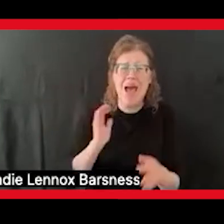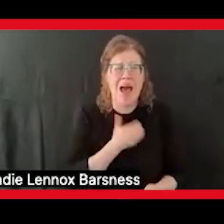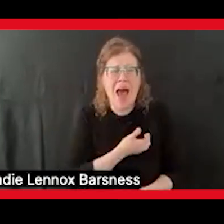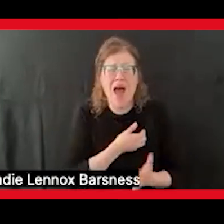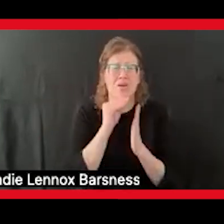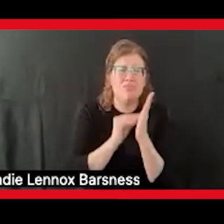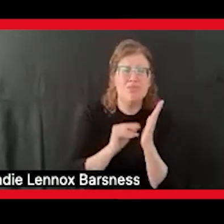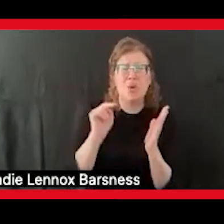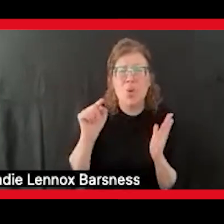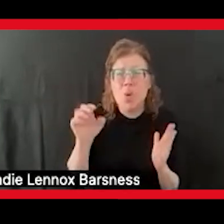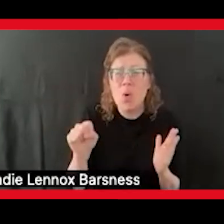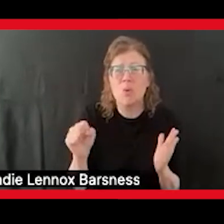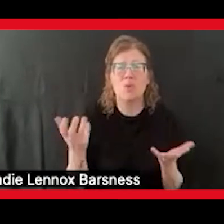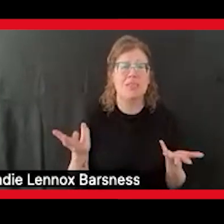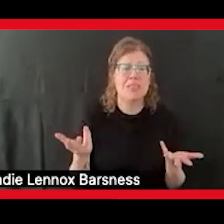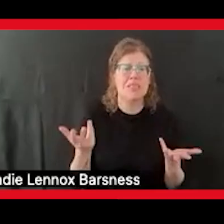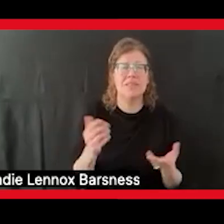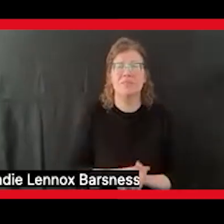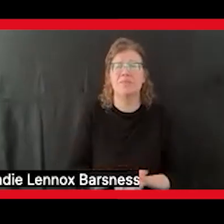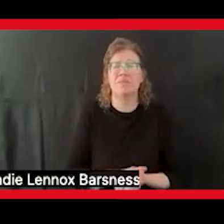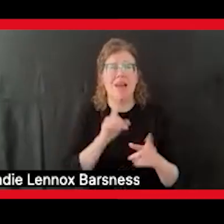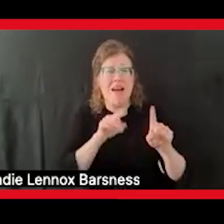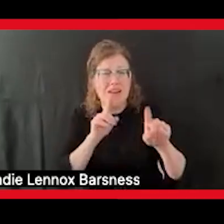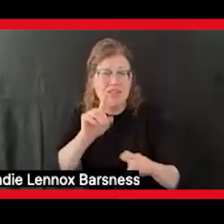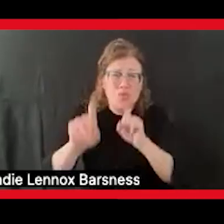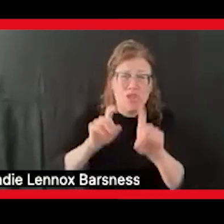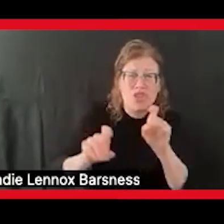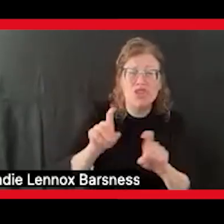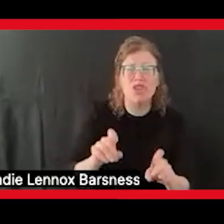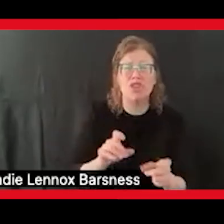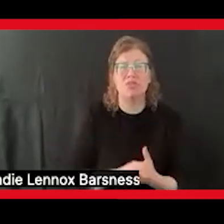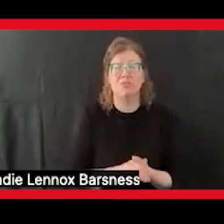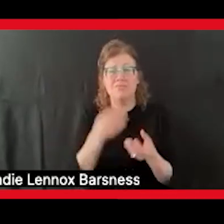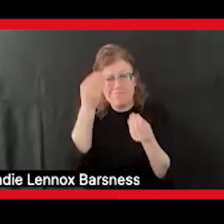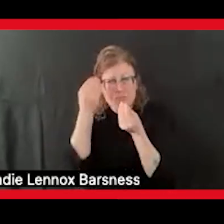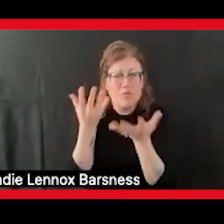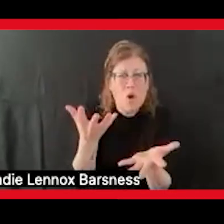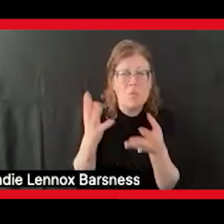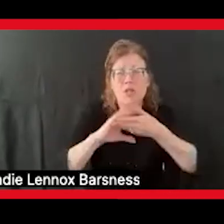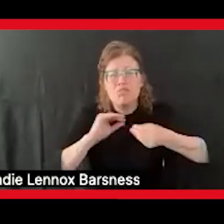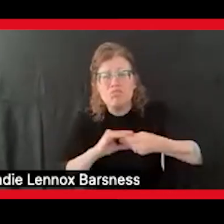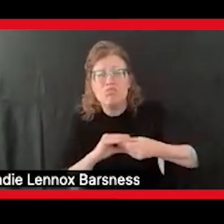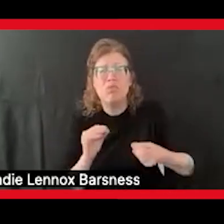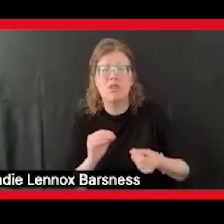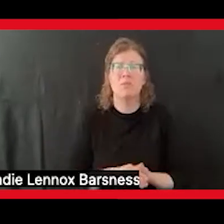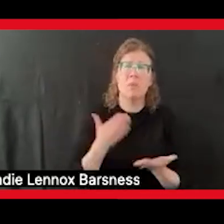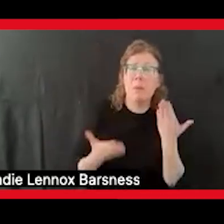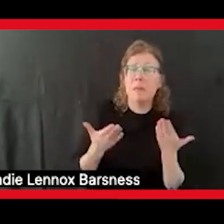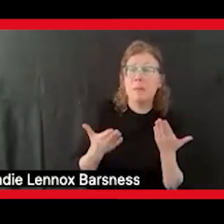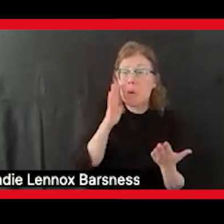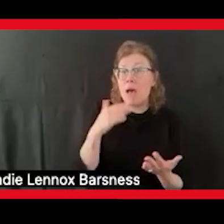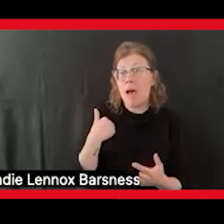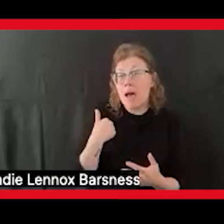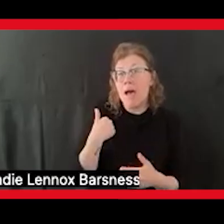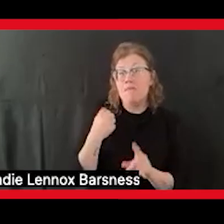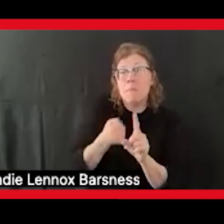may have impacted the outcome of your grant application, or could help improve your next